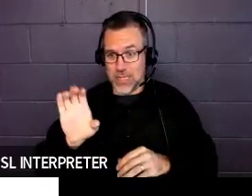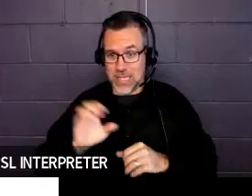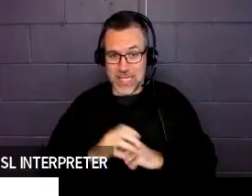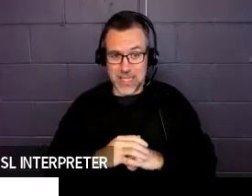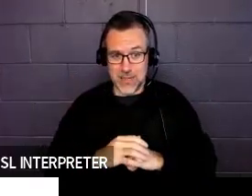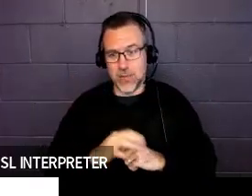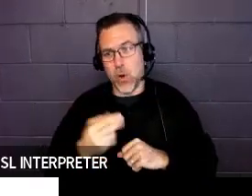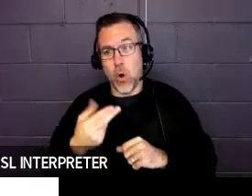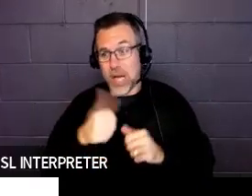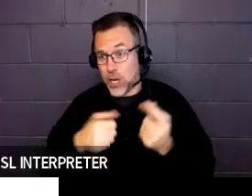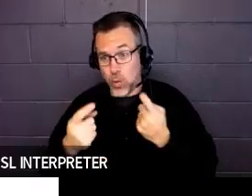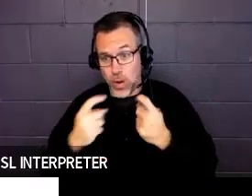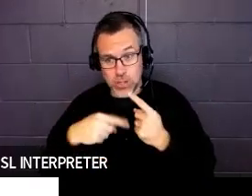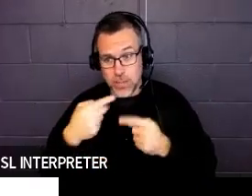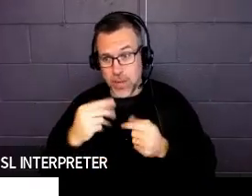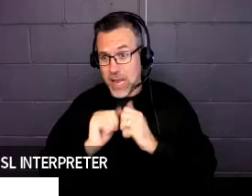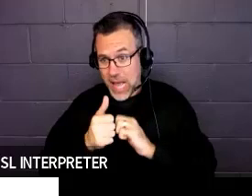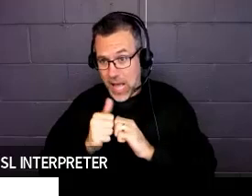statement?